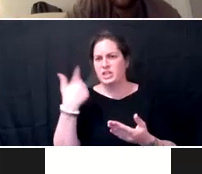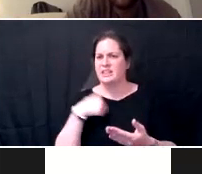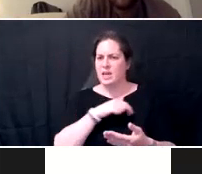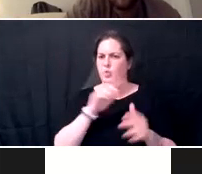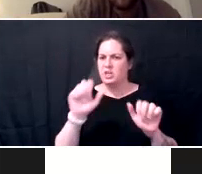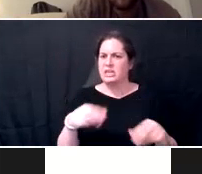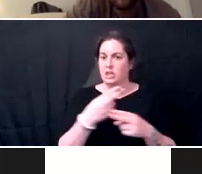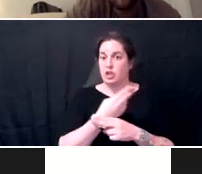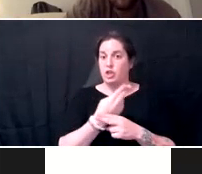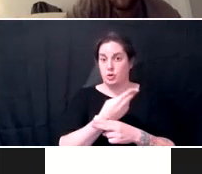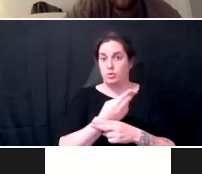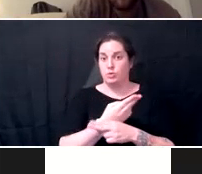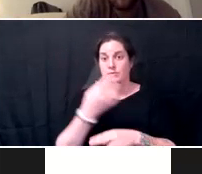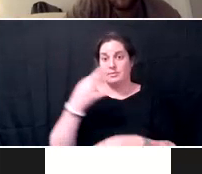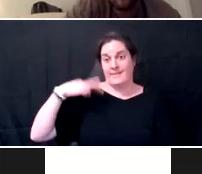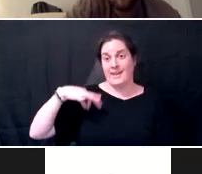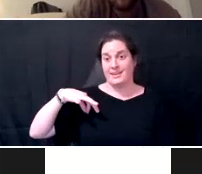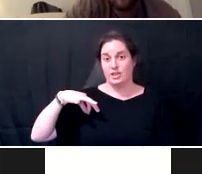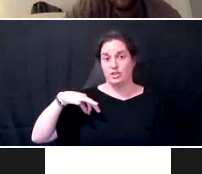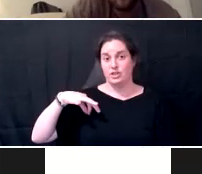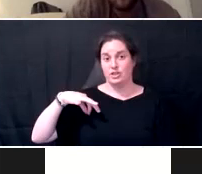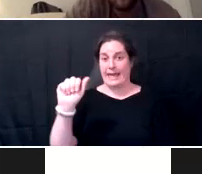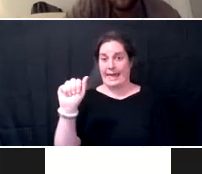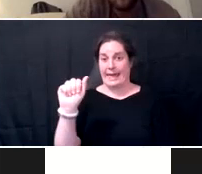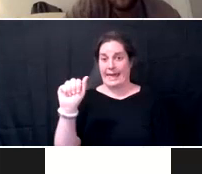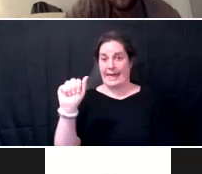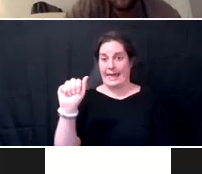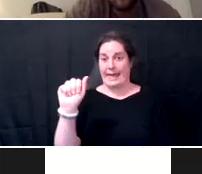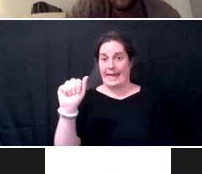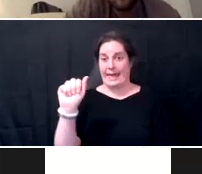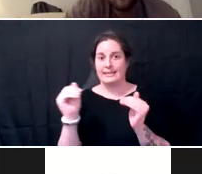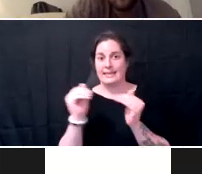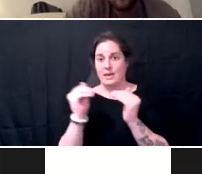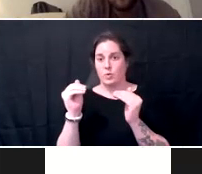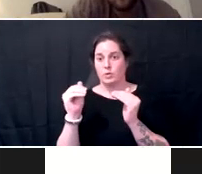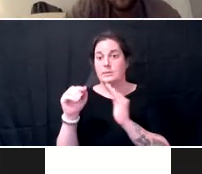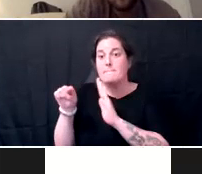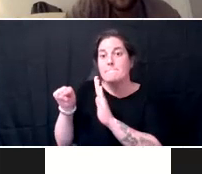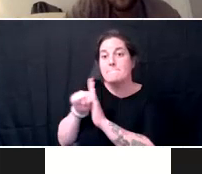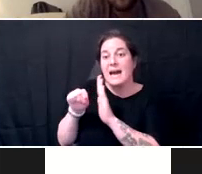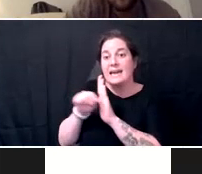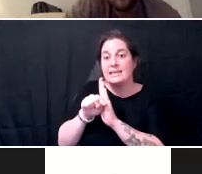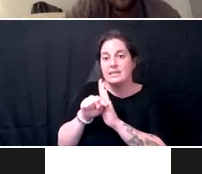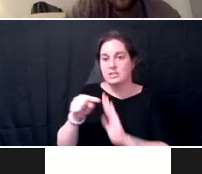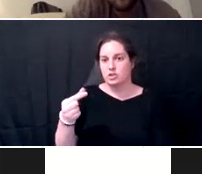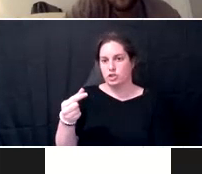can utilize to our advantage. And that is A equals minus G